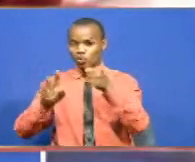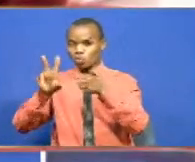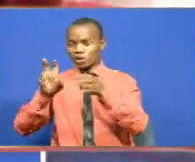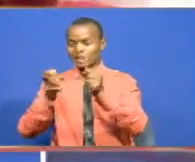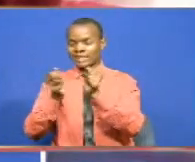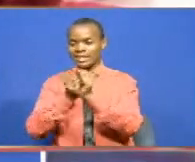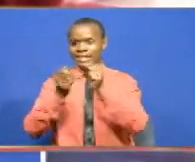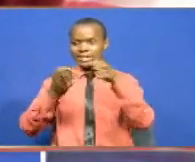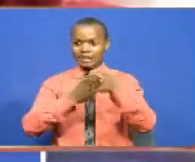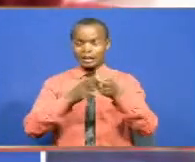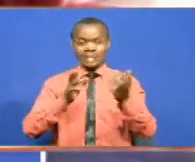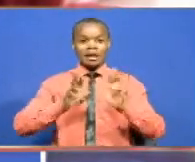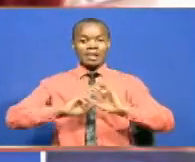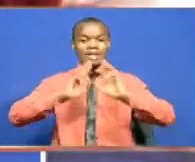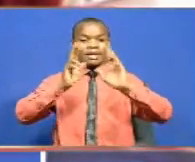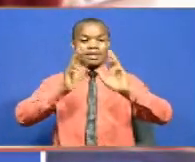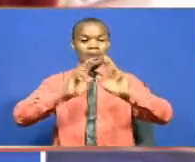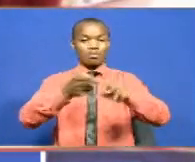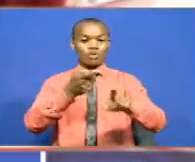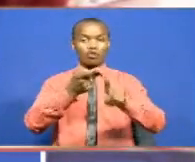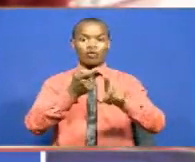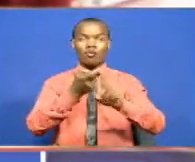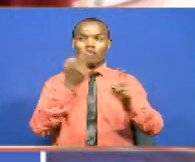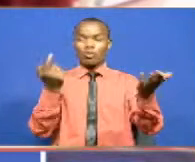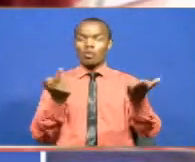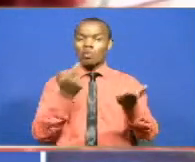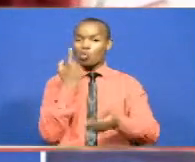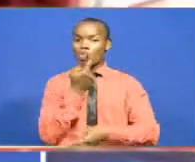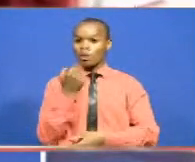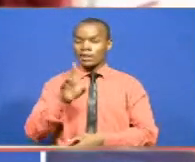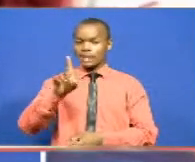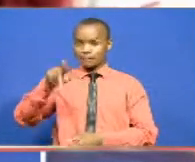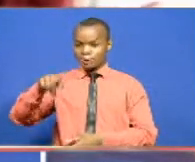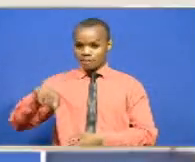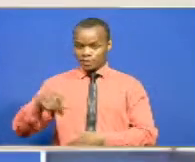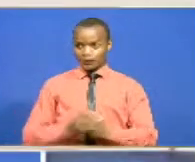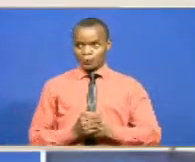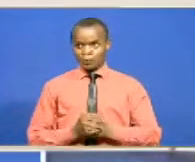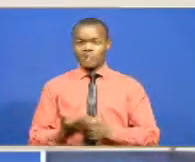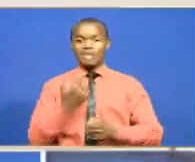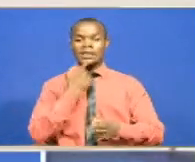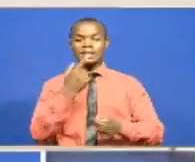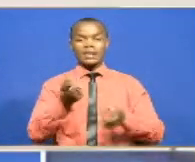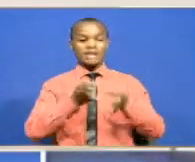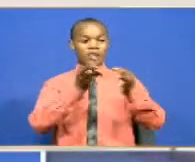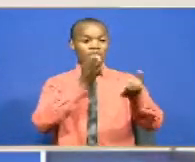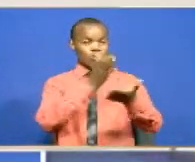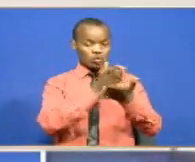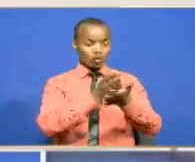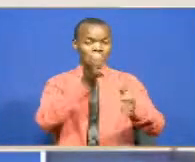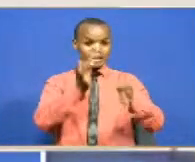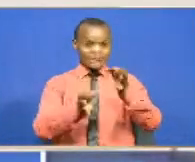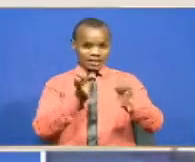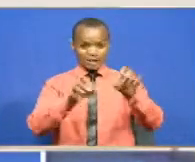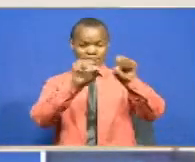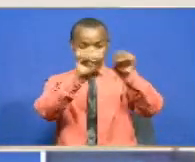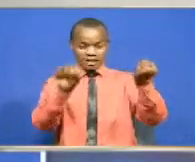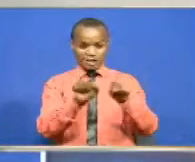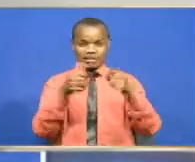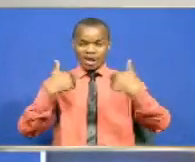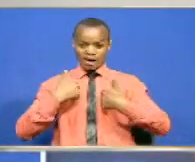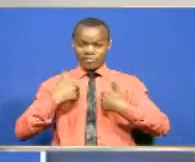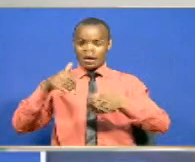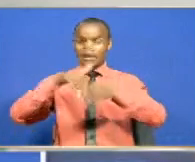the Director of Public Prosecution, Nurdin Haji. He said an effective and efficient criminal justice system will also attract